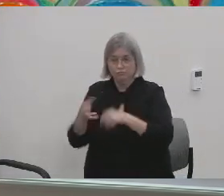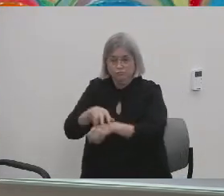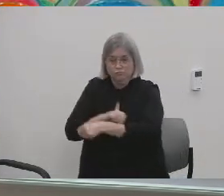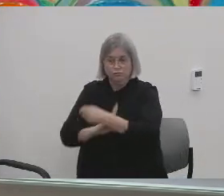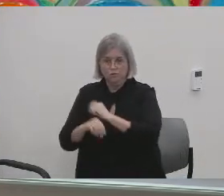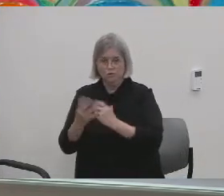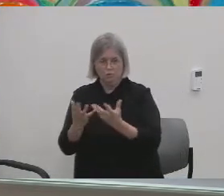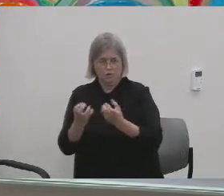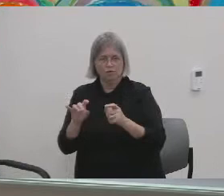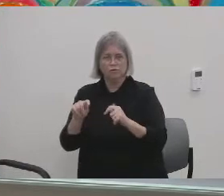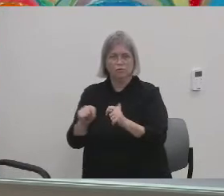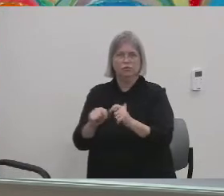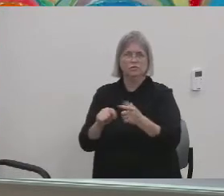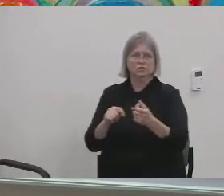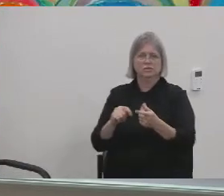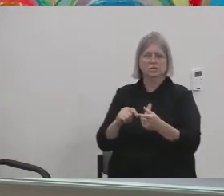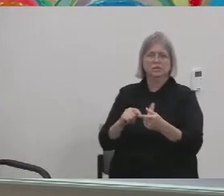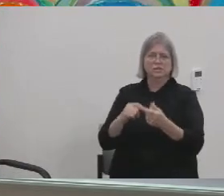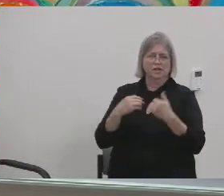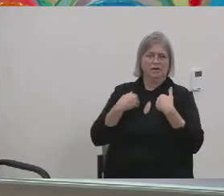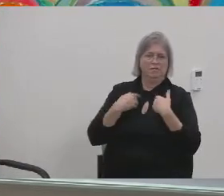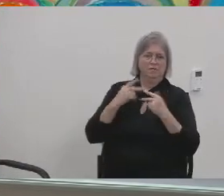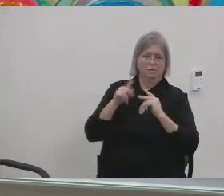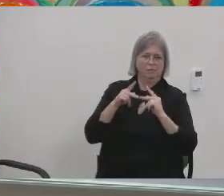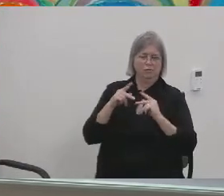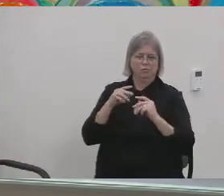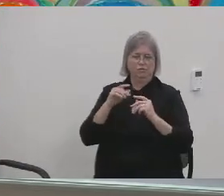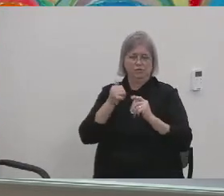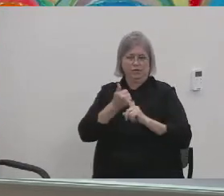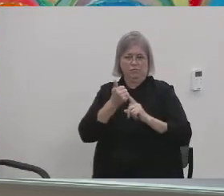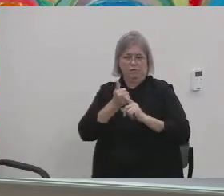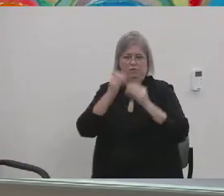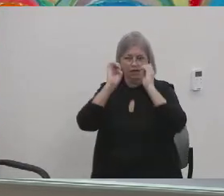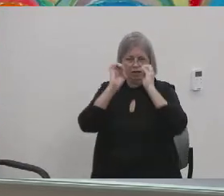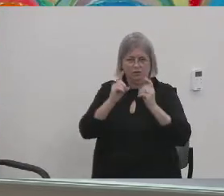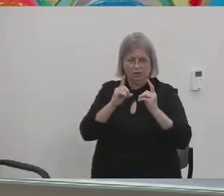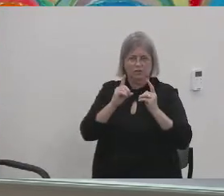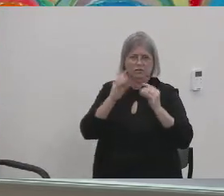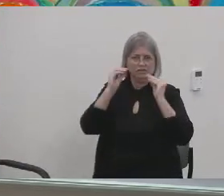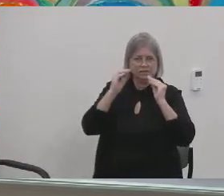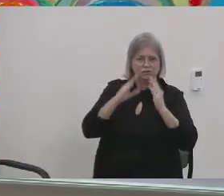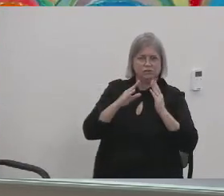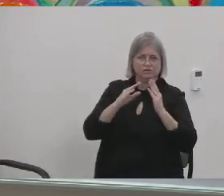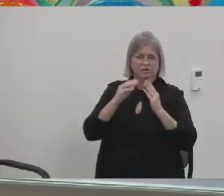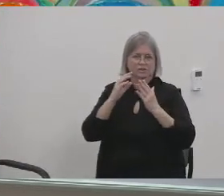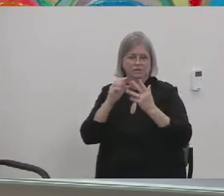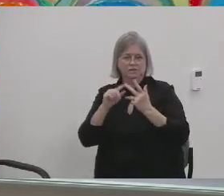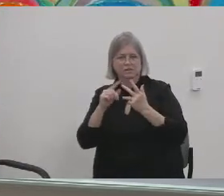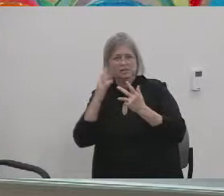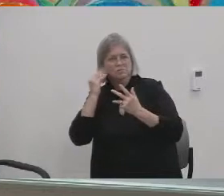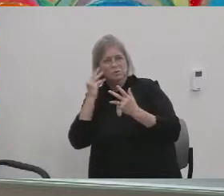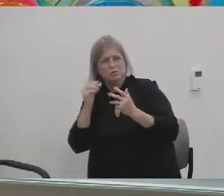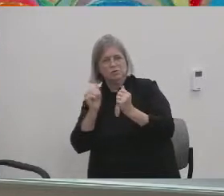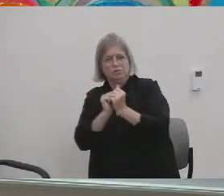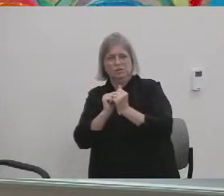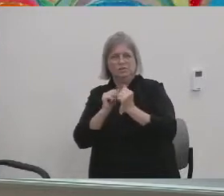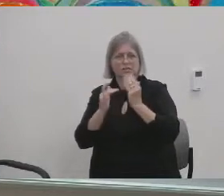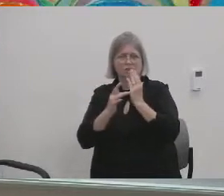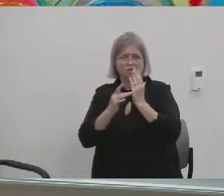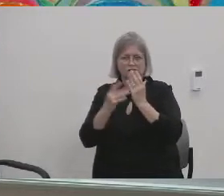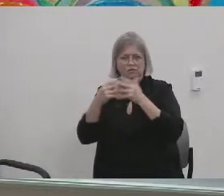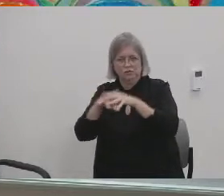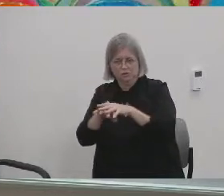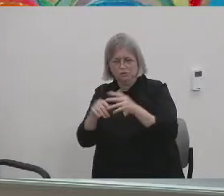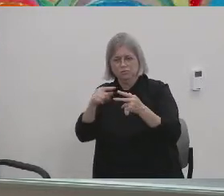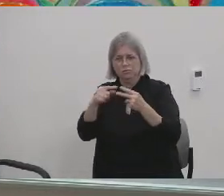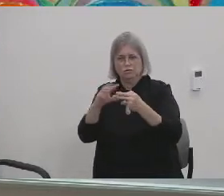some people who are educators, who are teachers, who also have experience with technology and technology integration, and they will